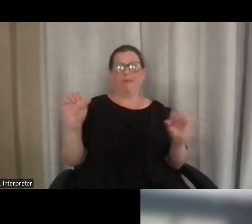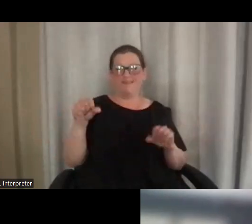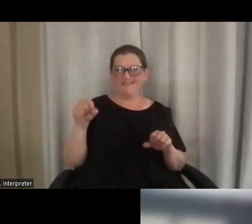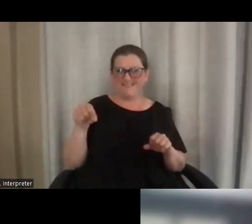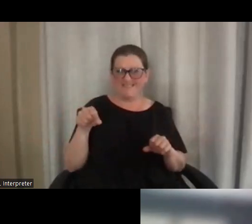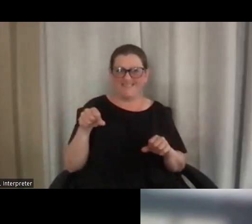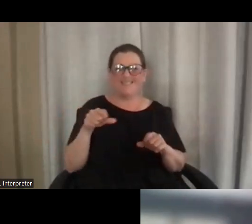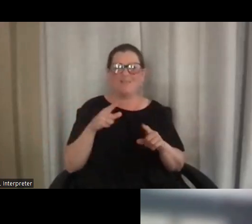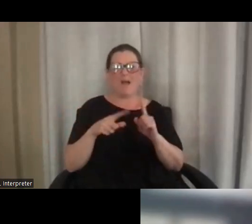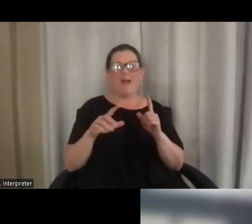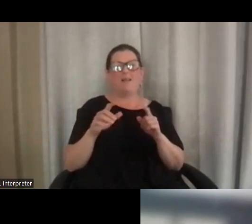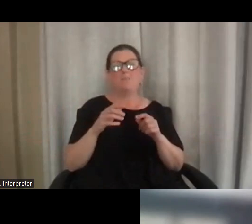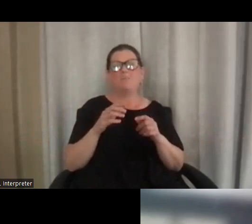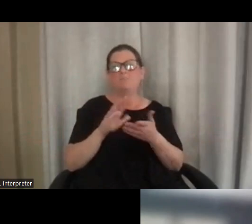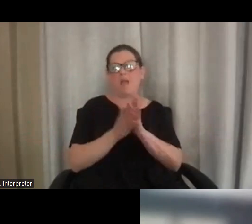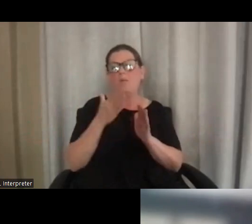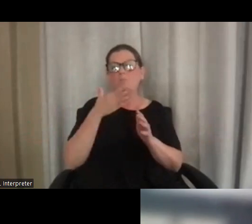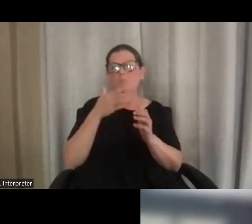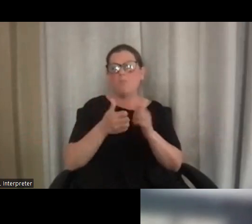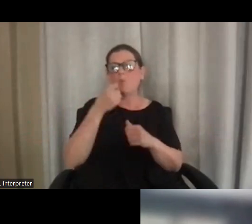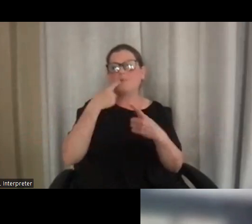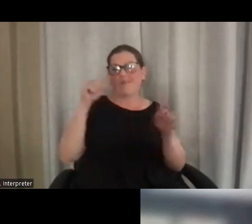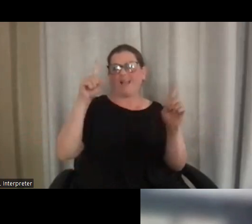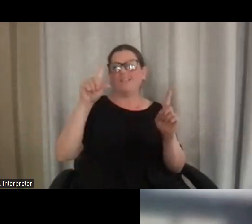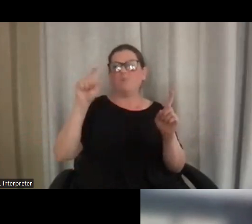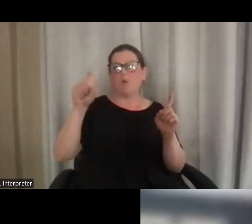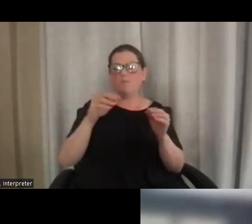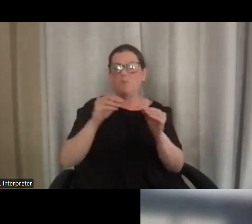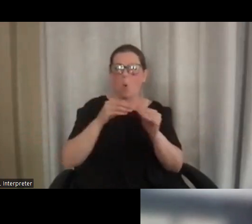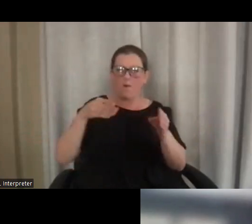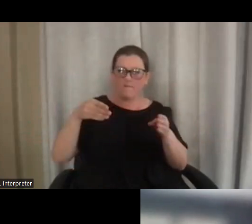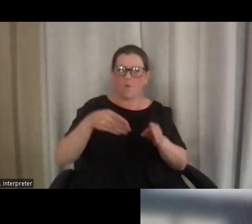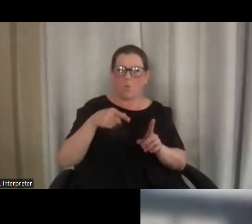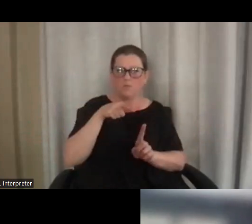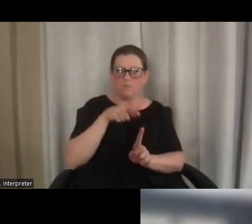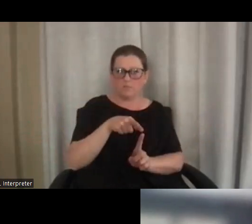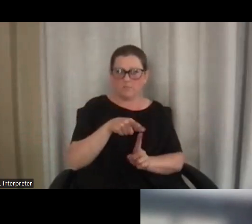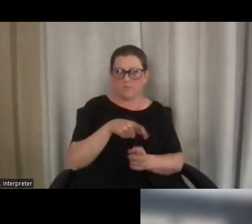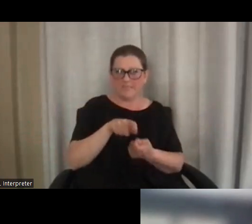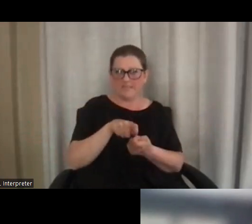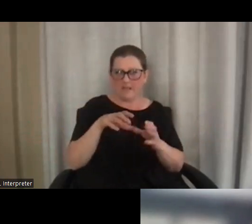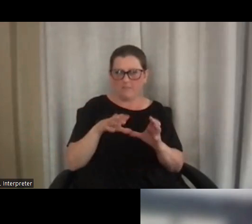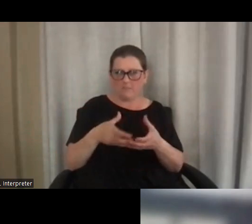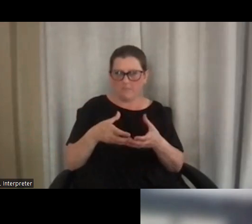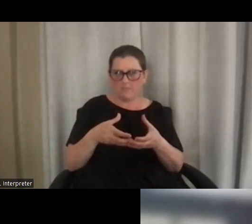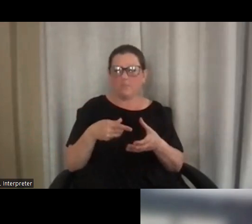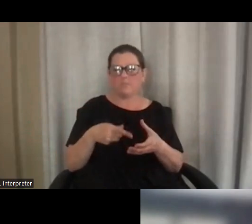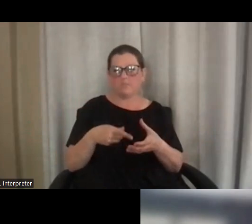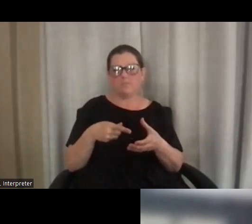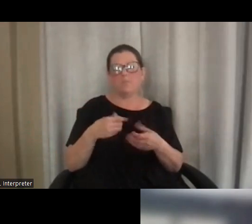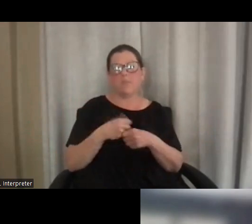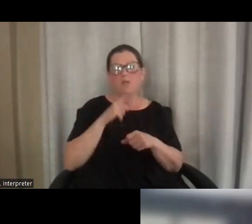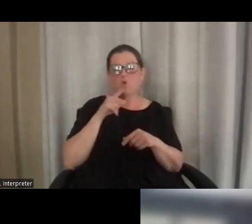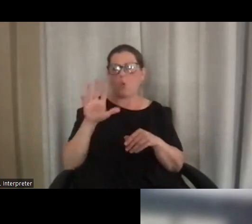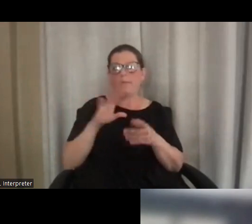to make it the most effective, you have to kind of bring it down to a more manageable level so that your message doesn't get